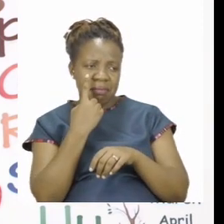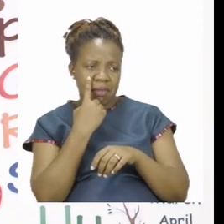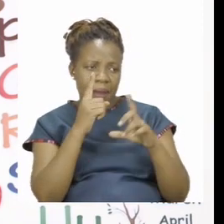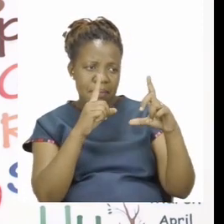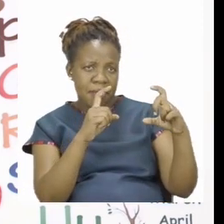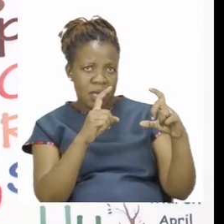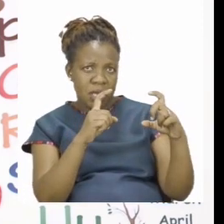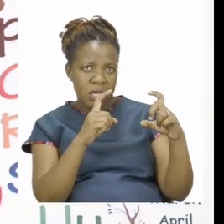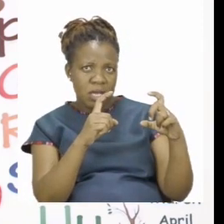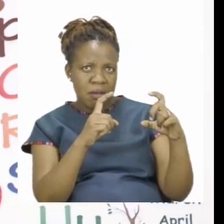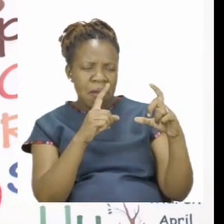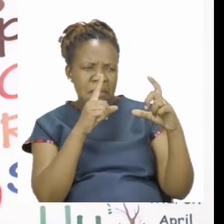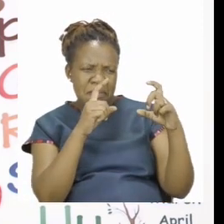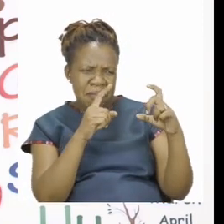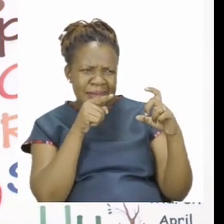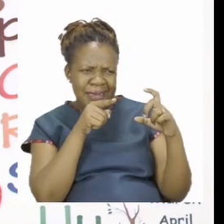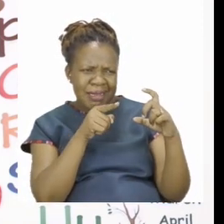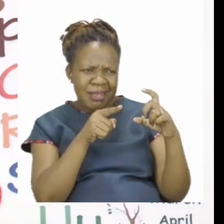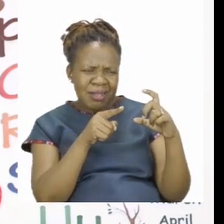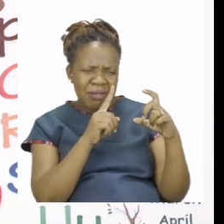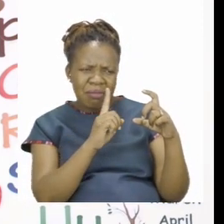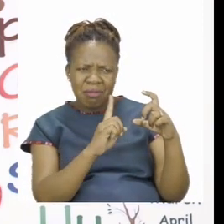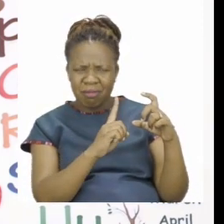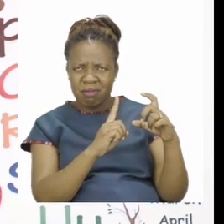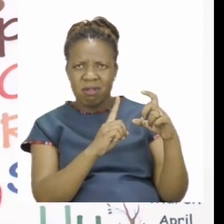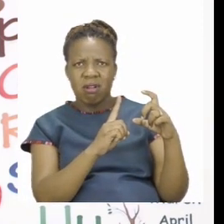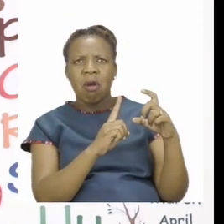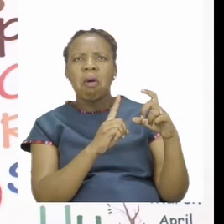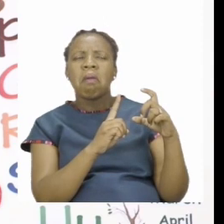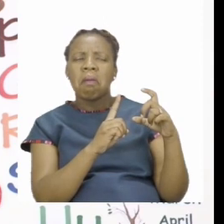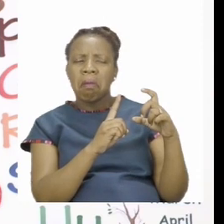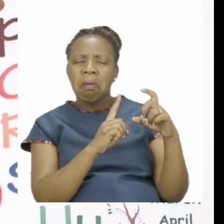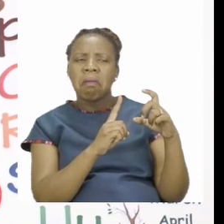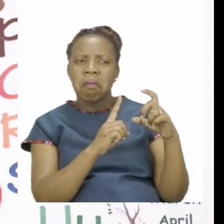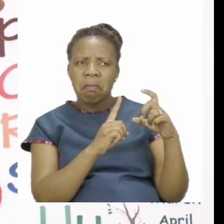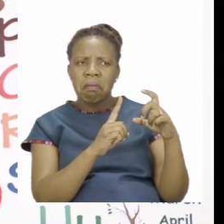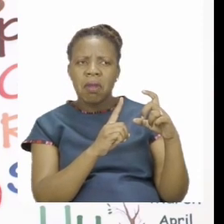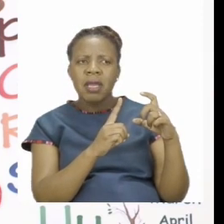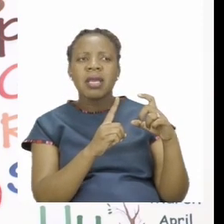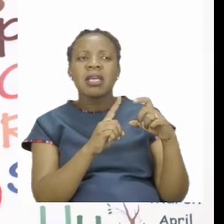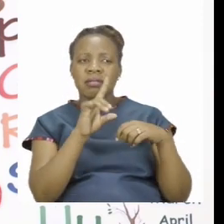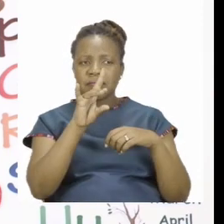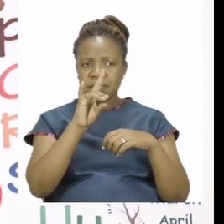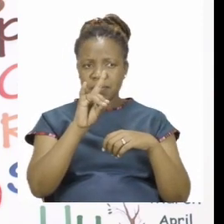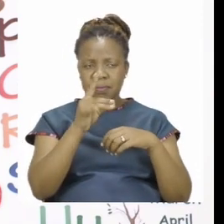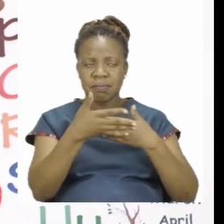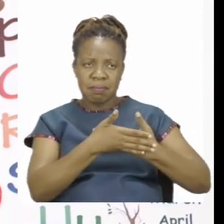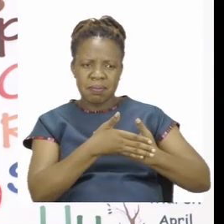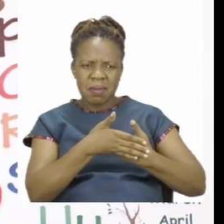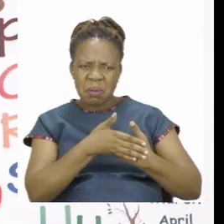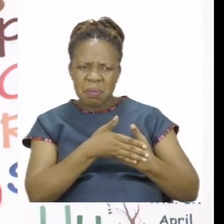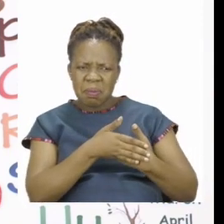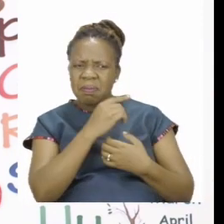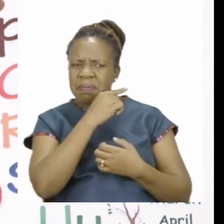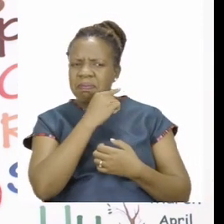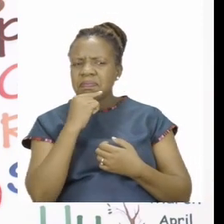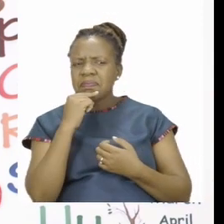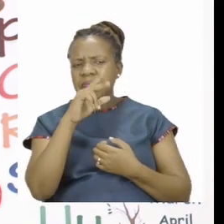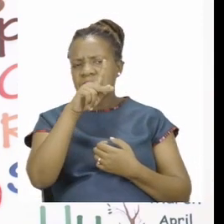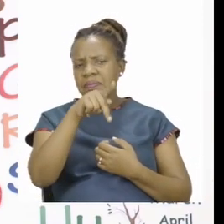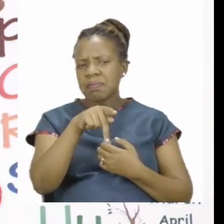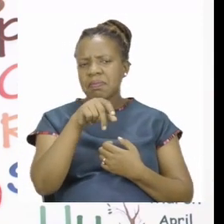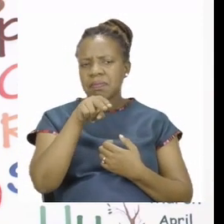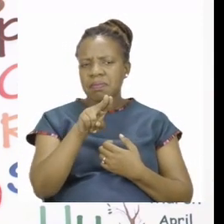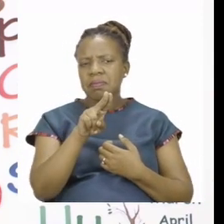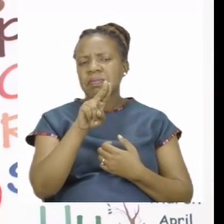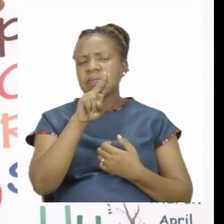of a puppy. Very good. Now, how do we spell puppy? Well, we are going to rearrange the letters. Now,